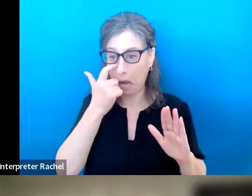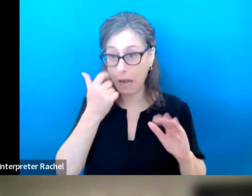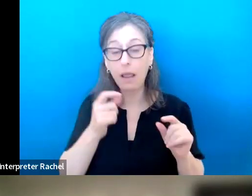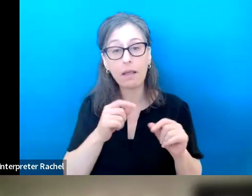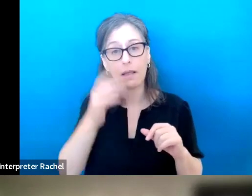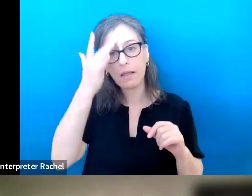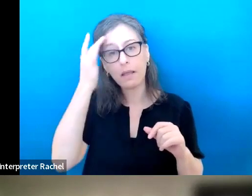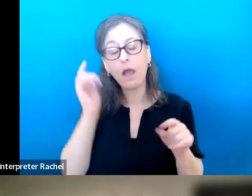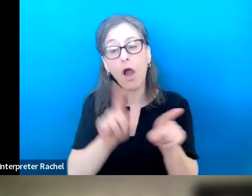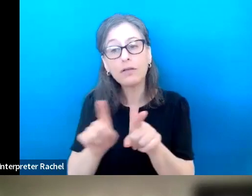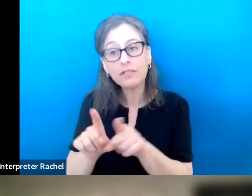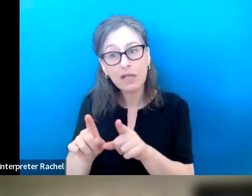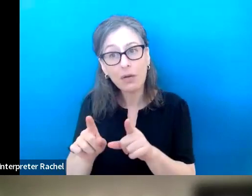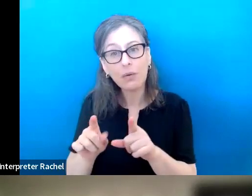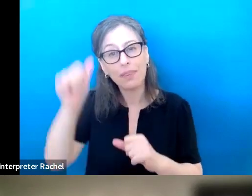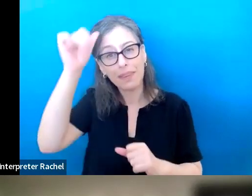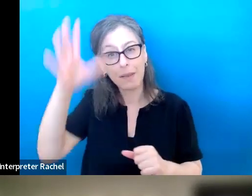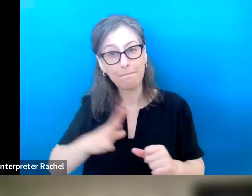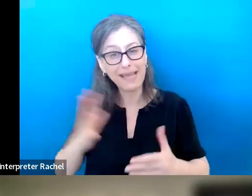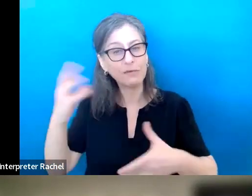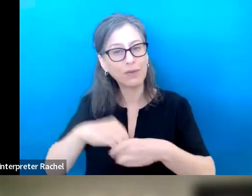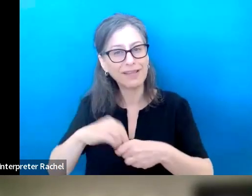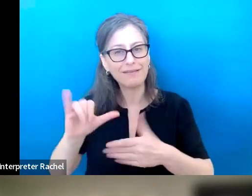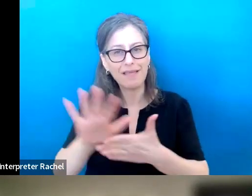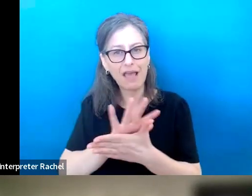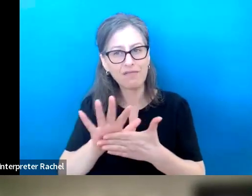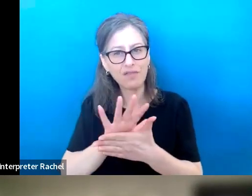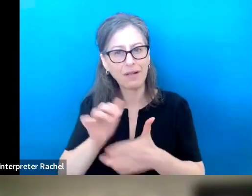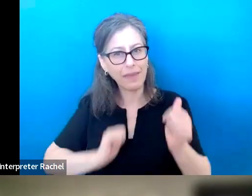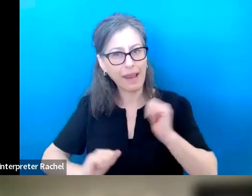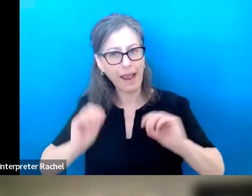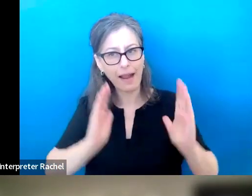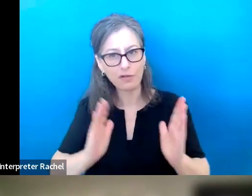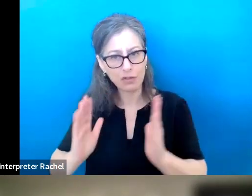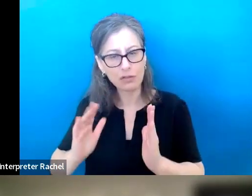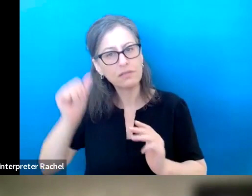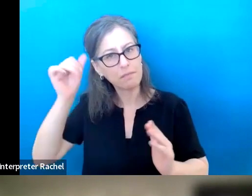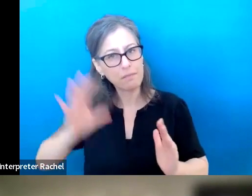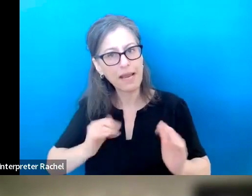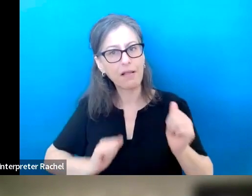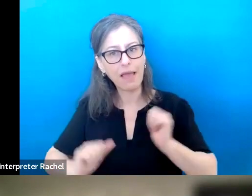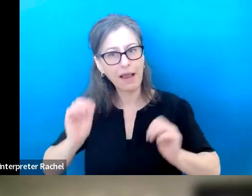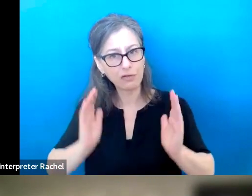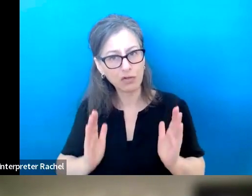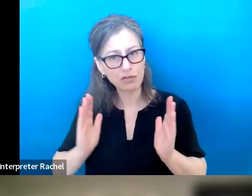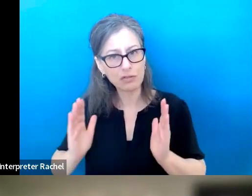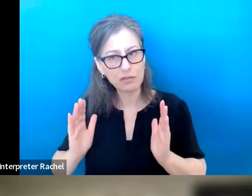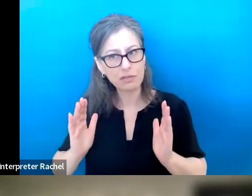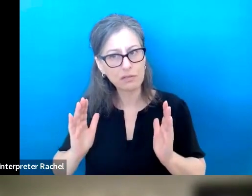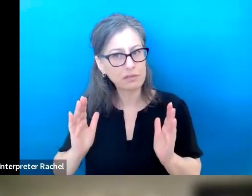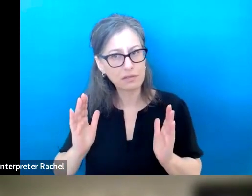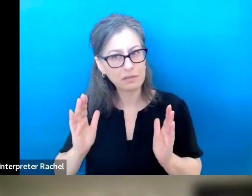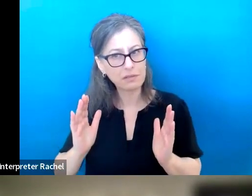But within that, the men within the film, with the actors, the male actors within the film, were